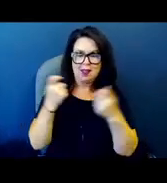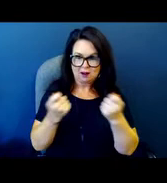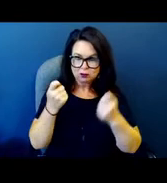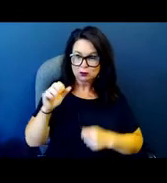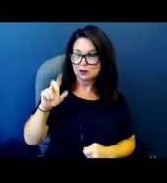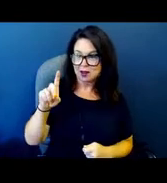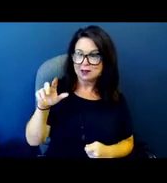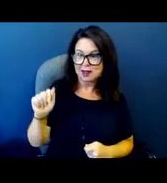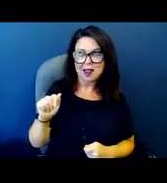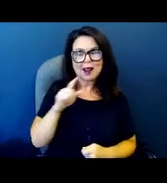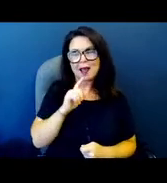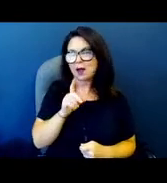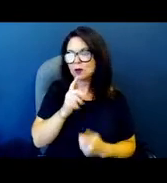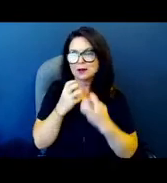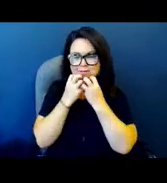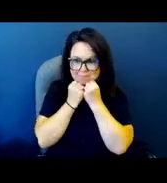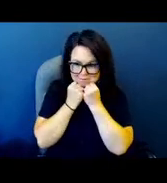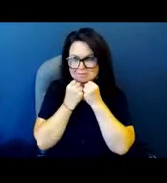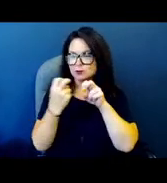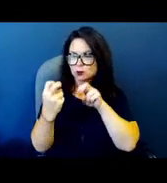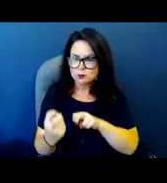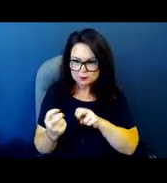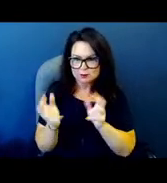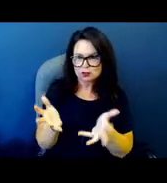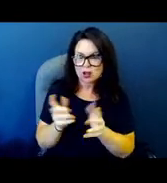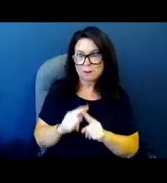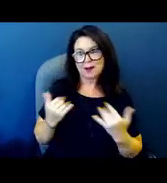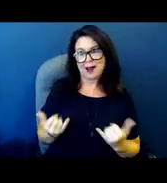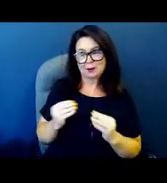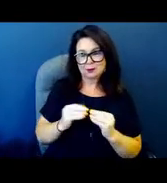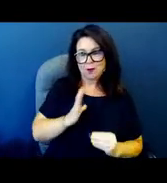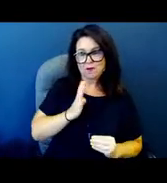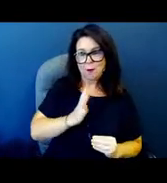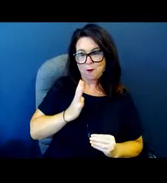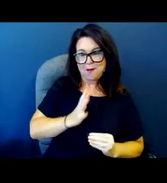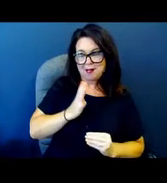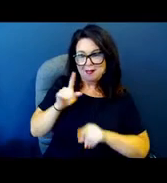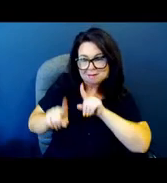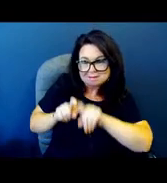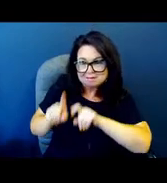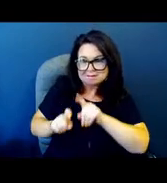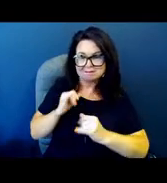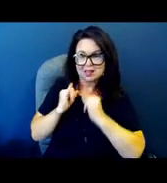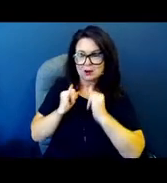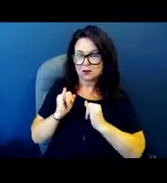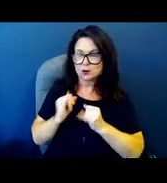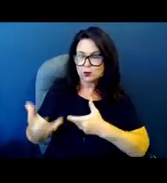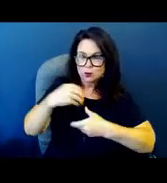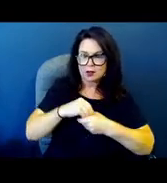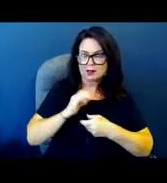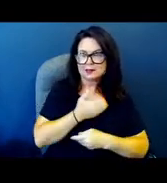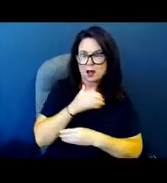times to just talk with you and chat with you, but this is a formal interview for part of our series, our ABILITYx, on